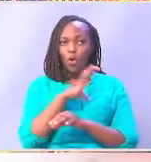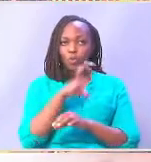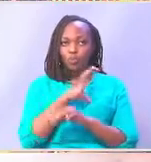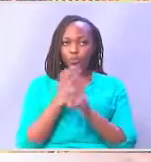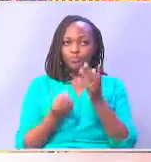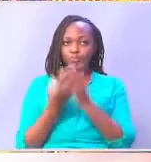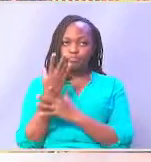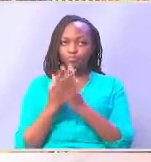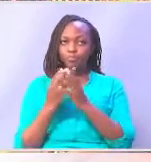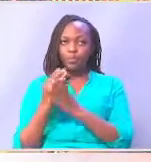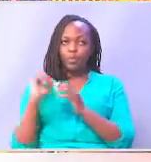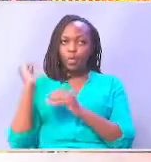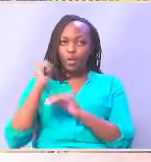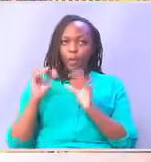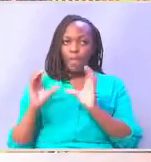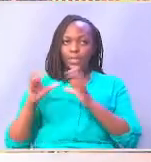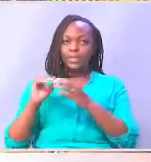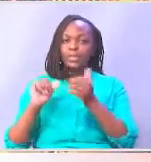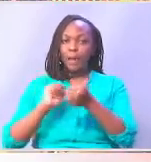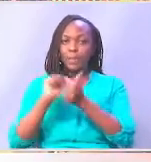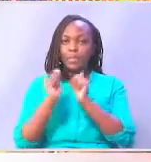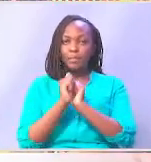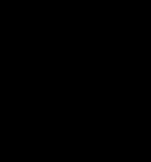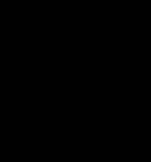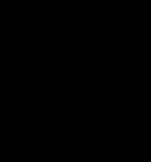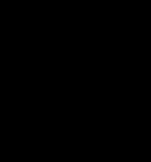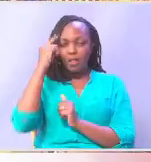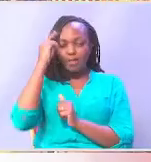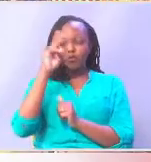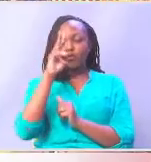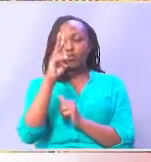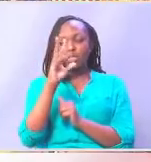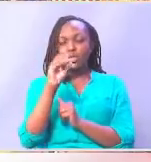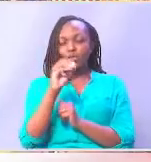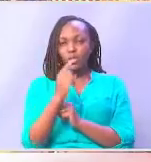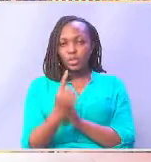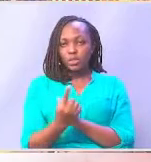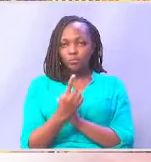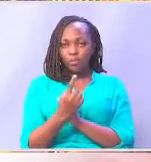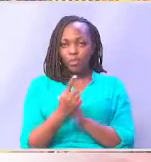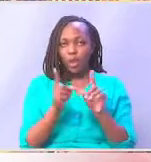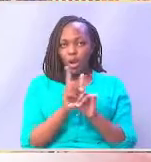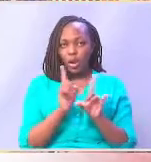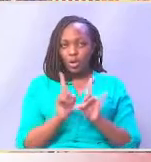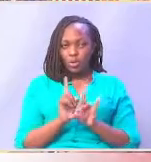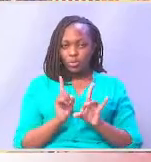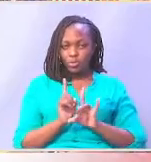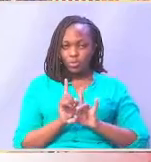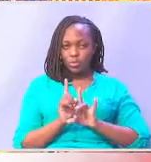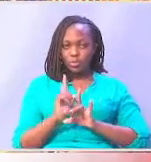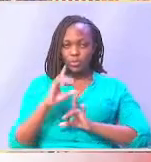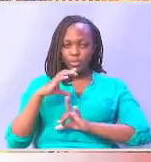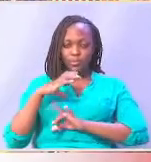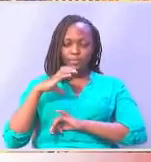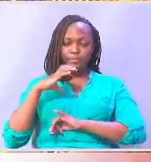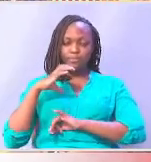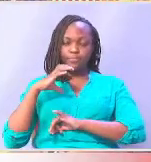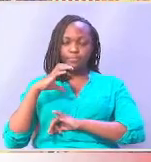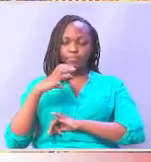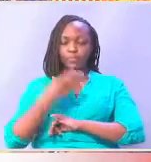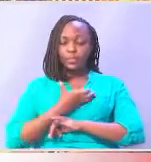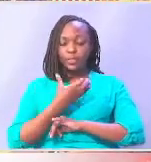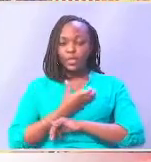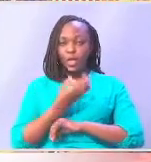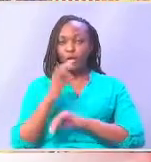on the Political Parties Amendment Bill of 2021 with the Council of Governors and the County Assemblies Forum and COTU appearing before